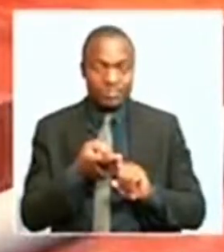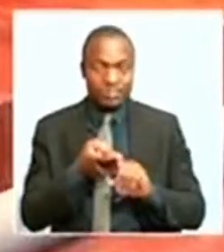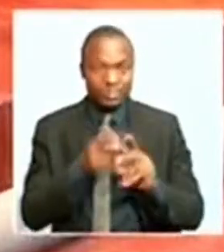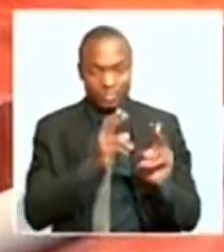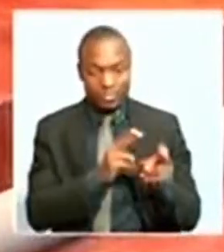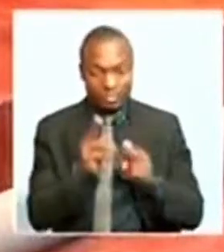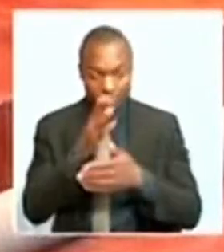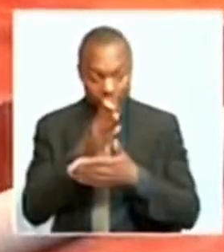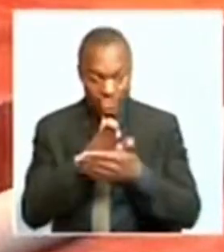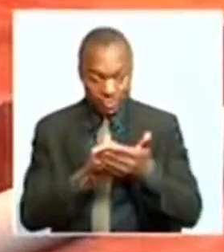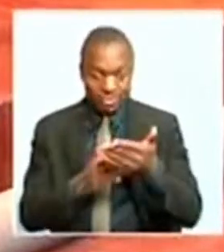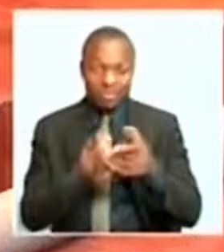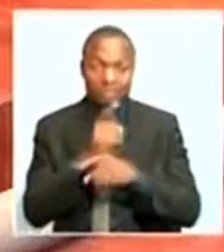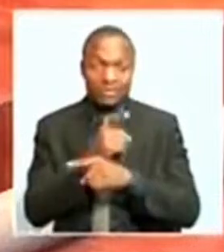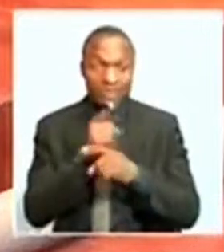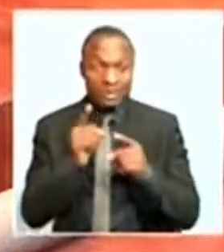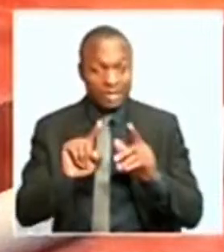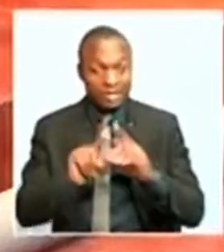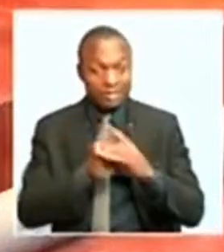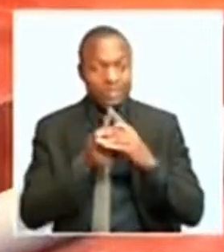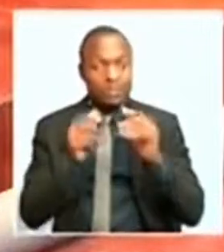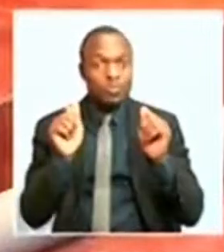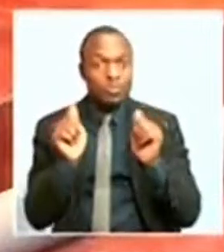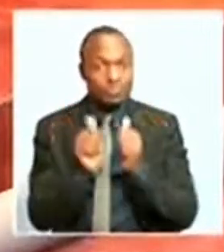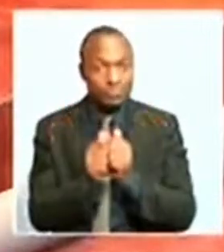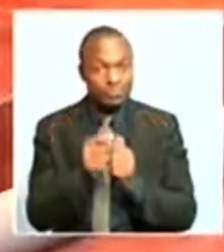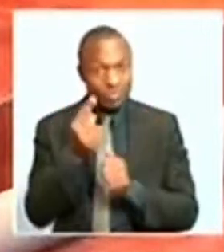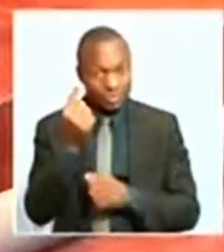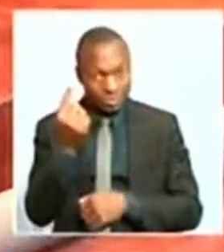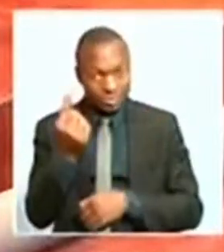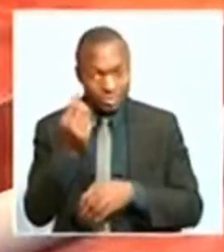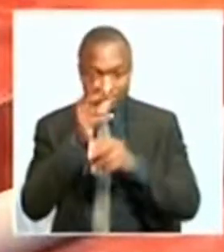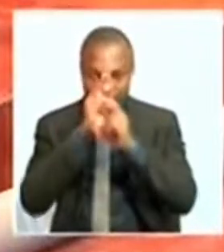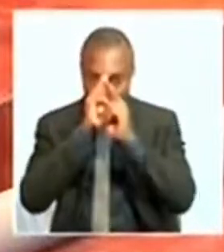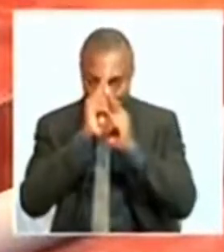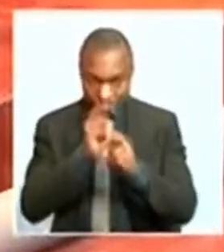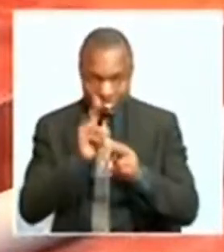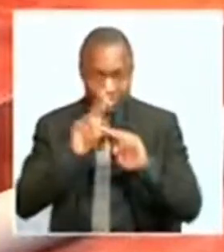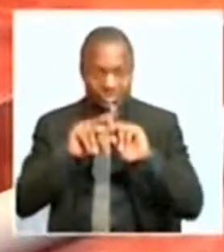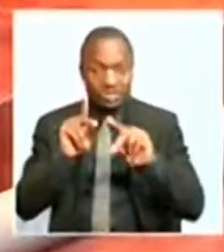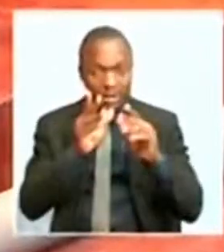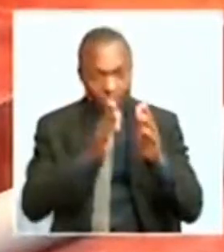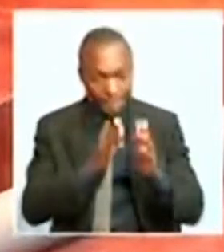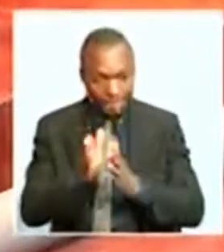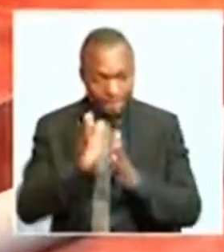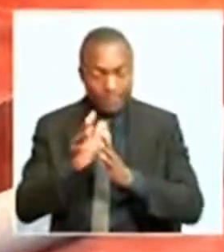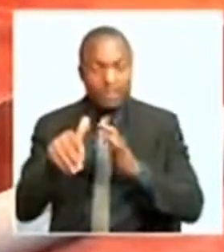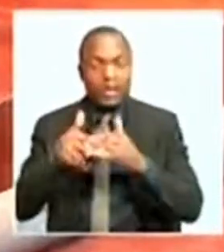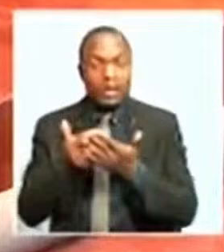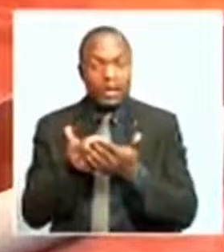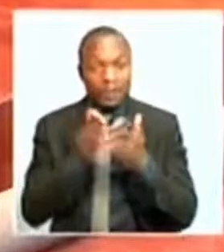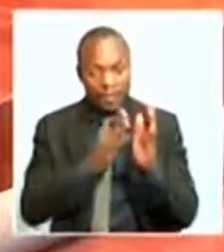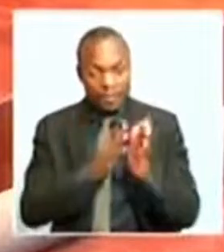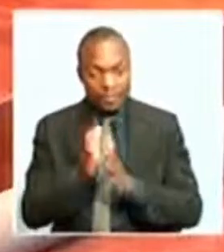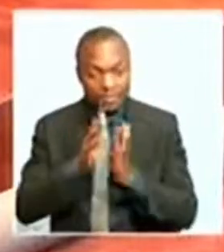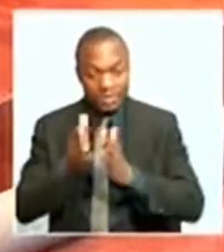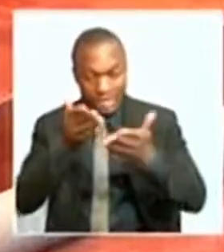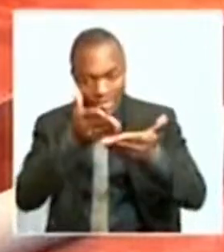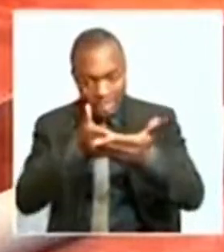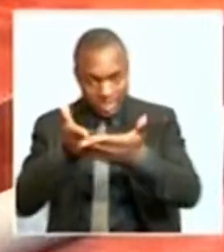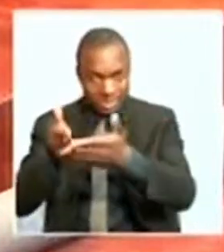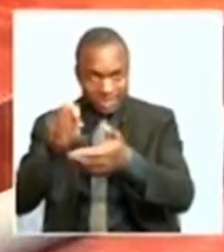them. Perhaps maybe just to start with the one from the Honorable Chair on the planning. How do we actually plan for such